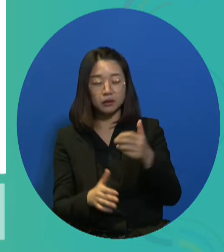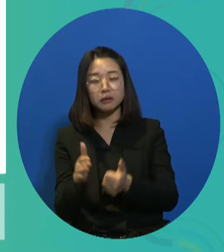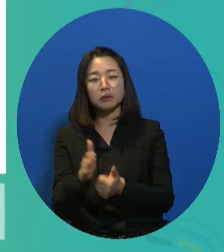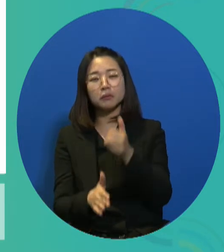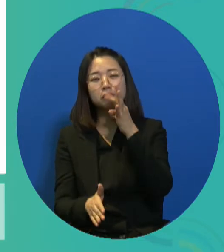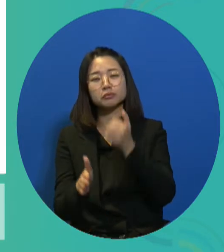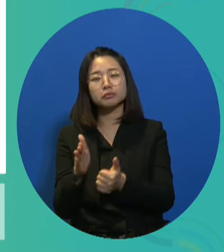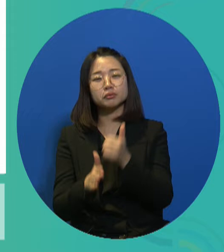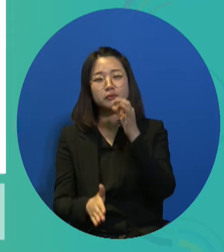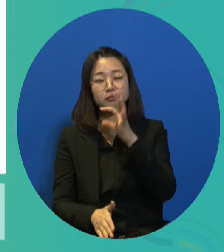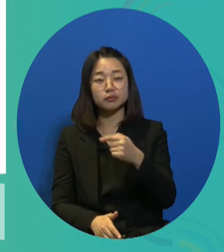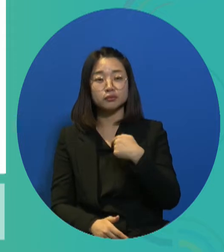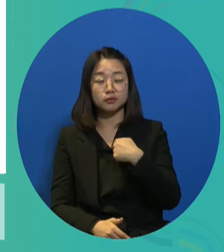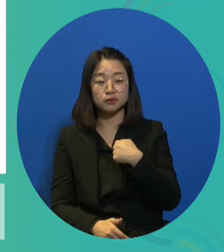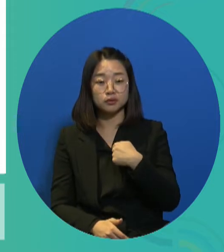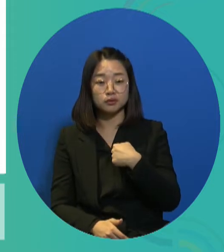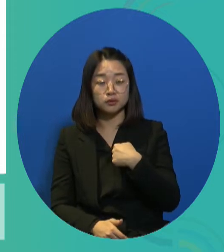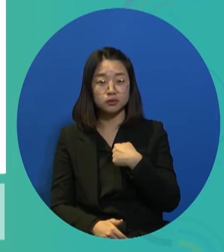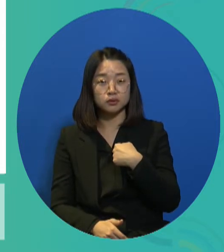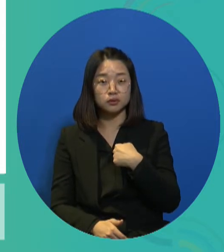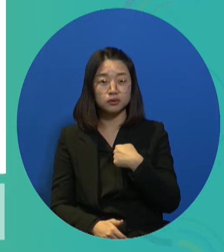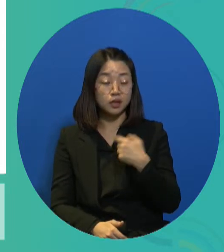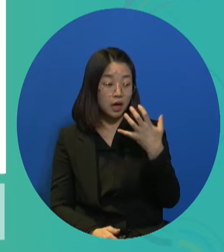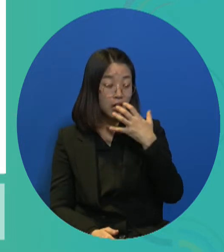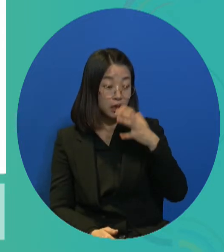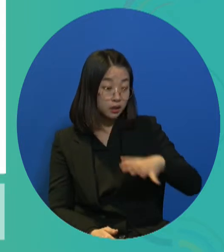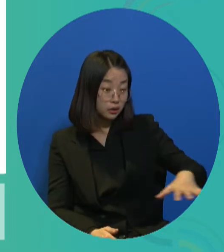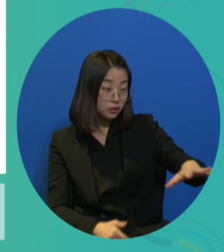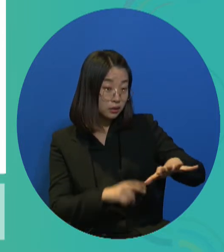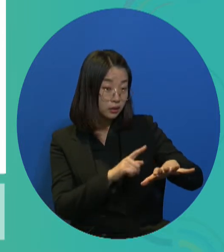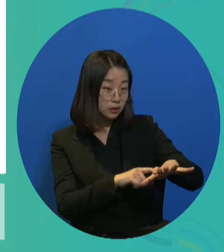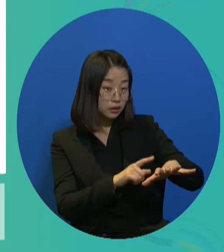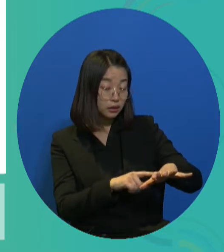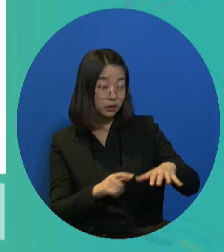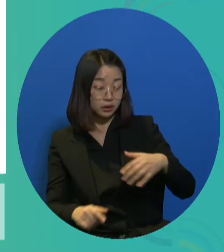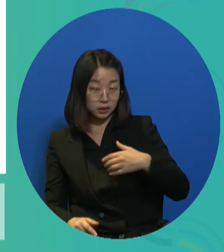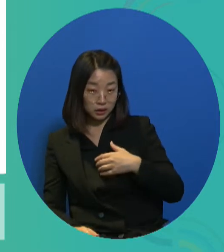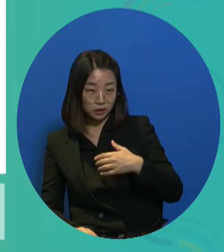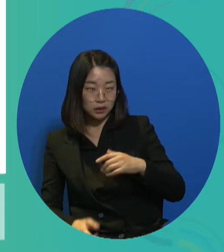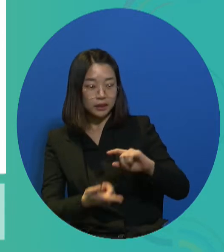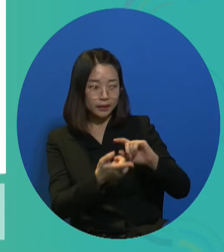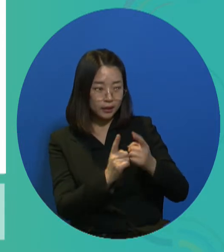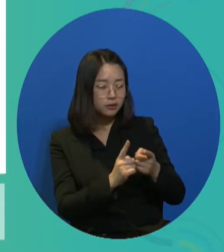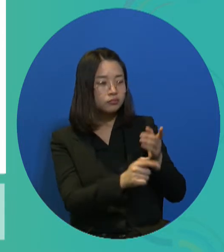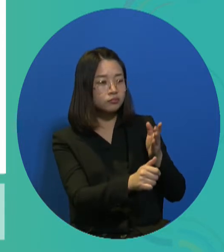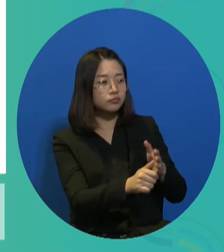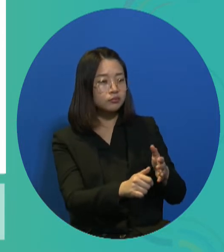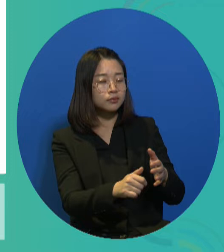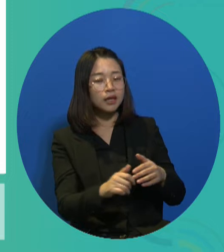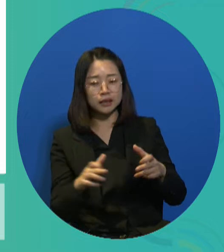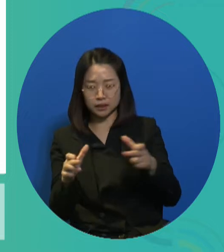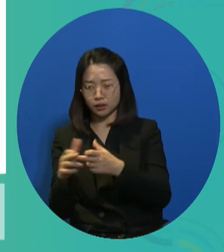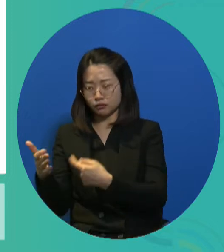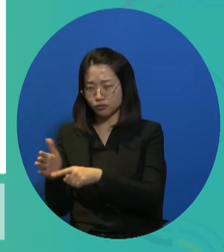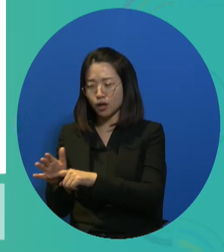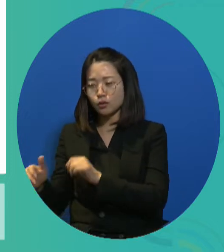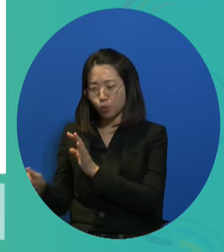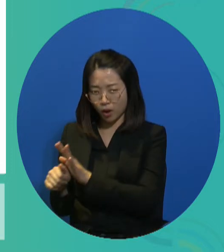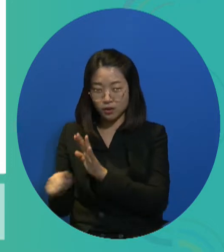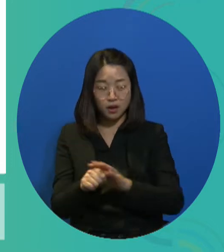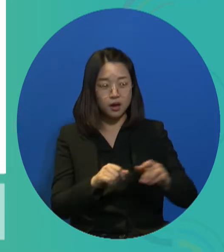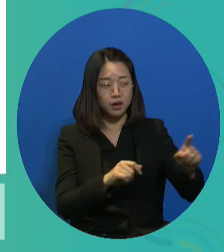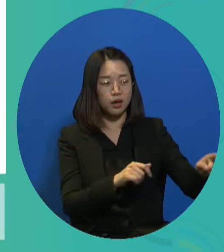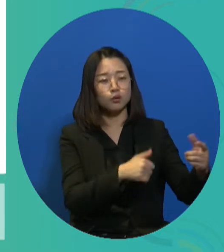So this is the context in which we decided to use the optional protocol under